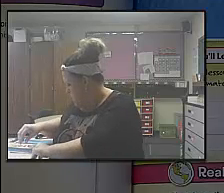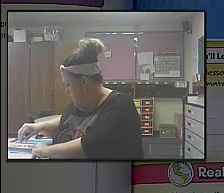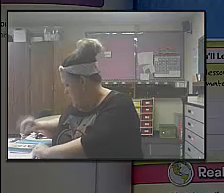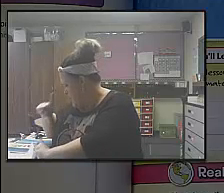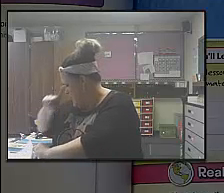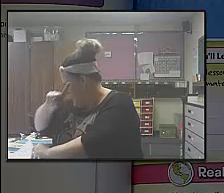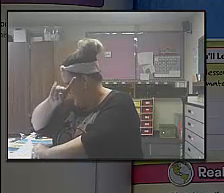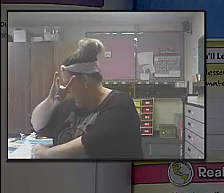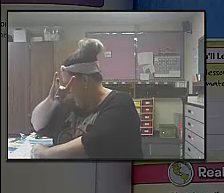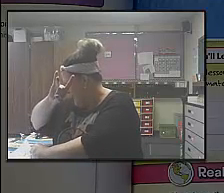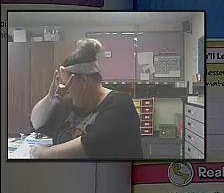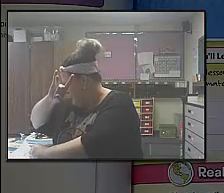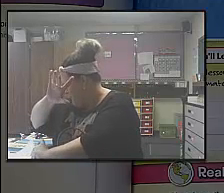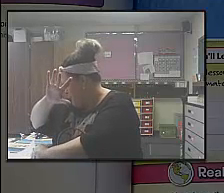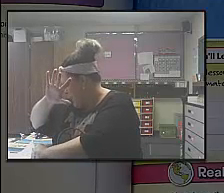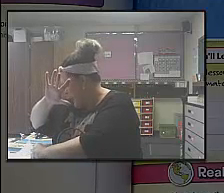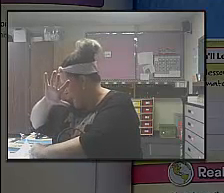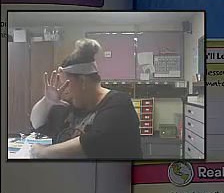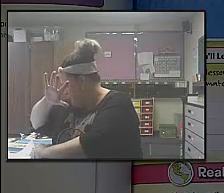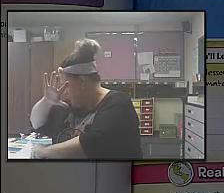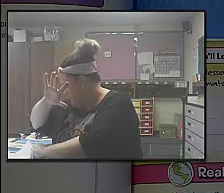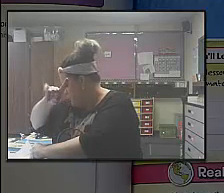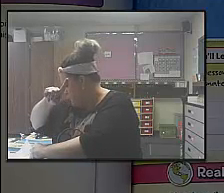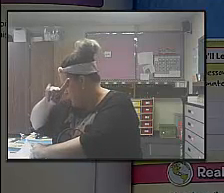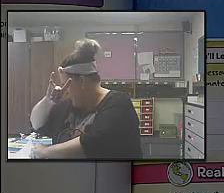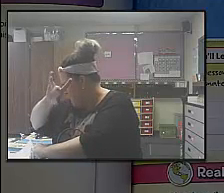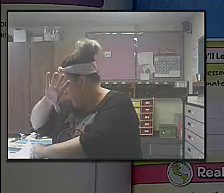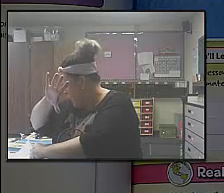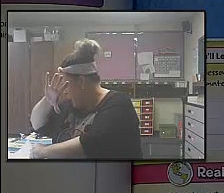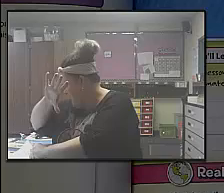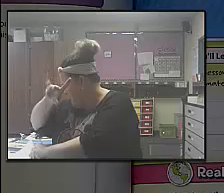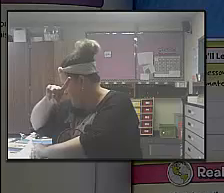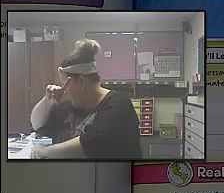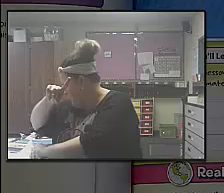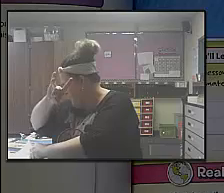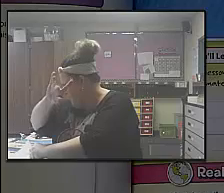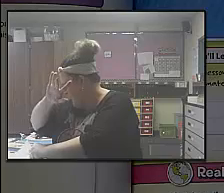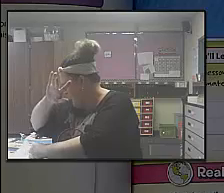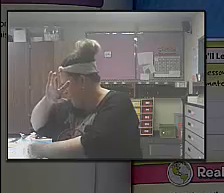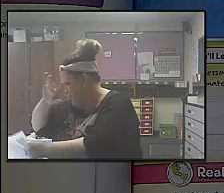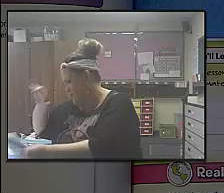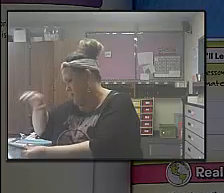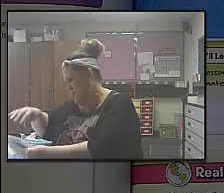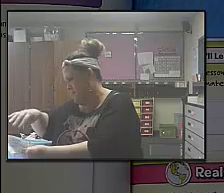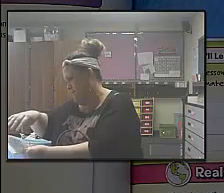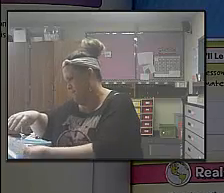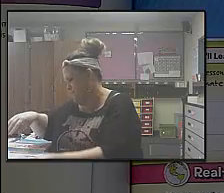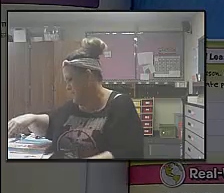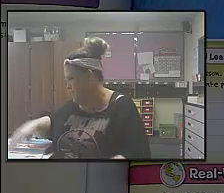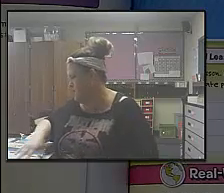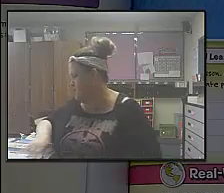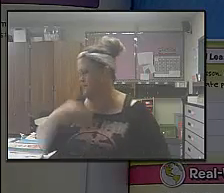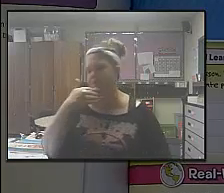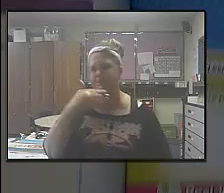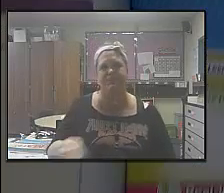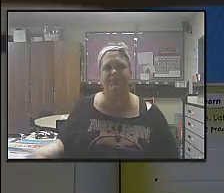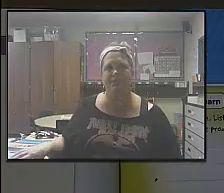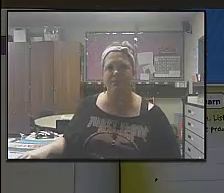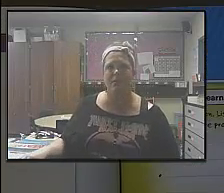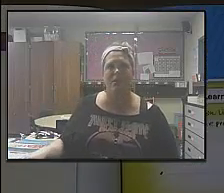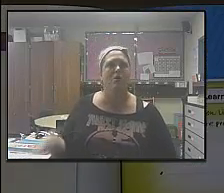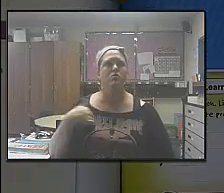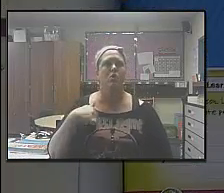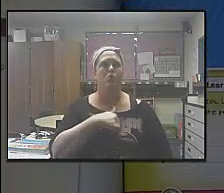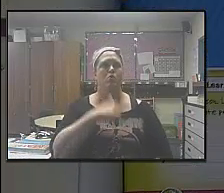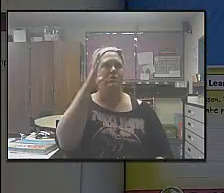185. So we're gonna rewind and we're gonna go back. So I am on page 185. 100. Thank you. Okay, so we're